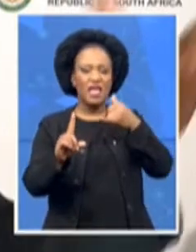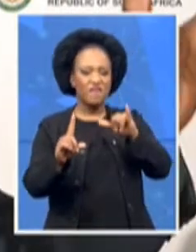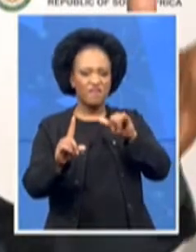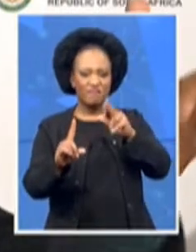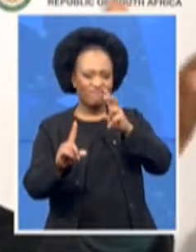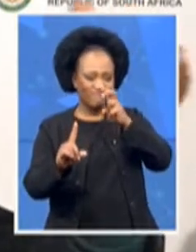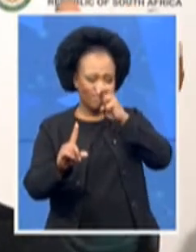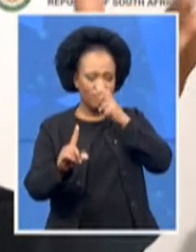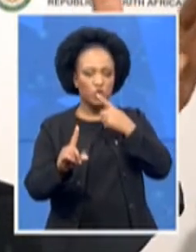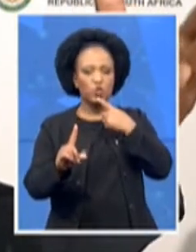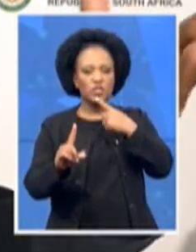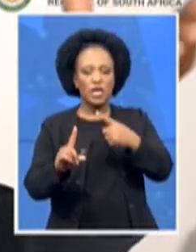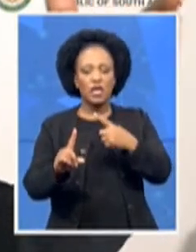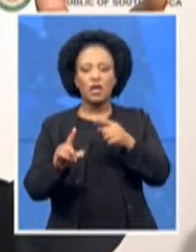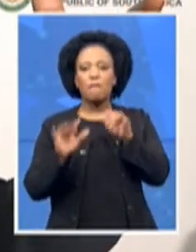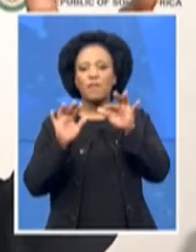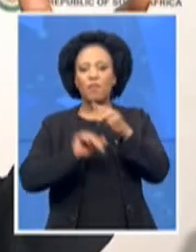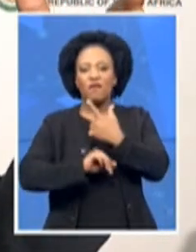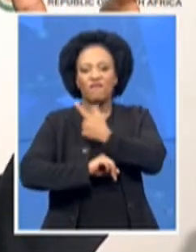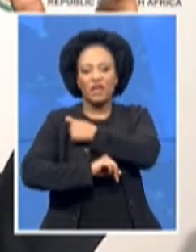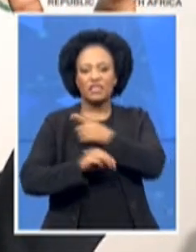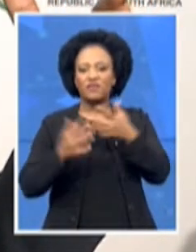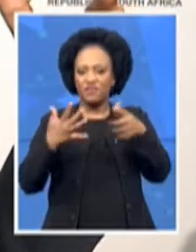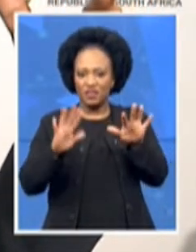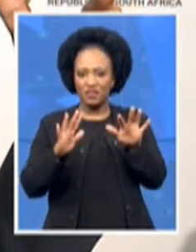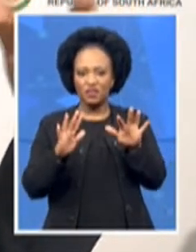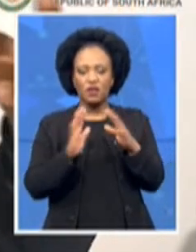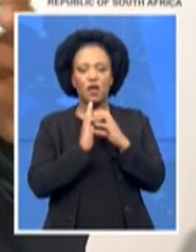for example, we are now at 250